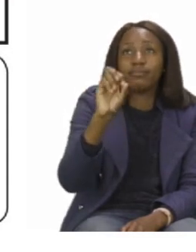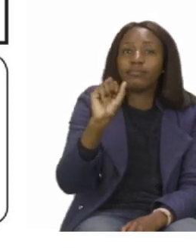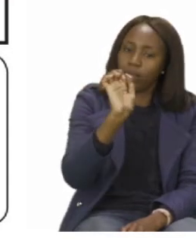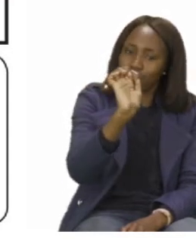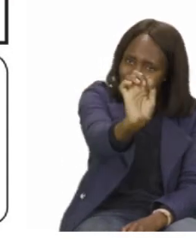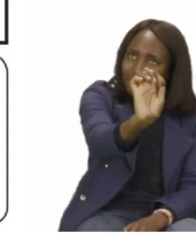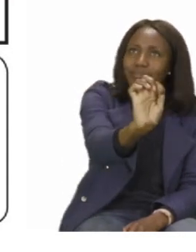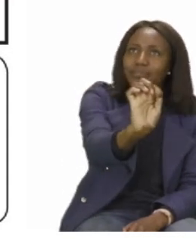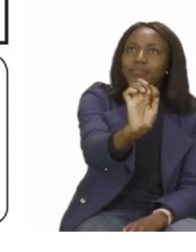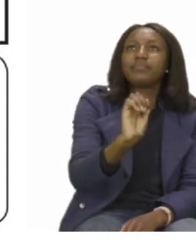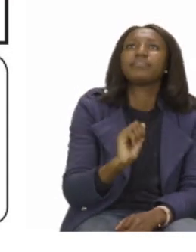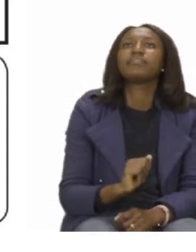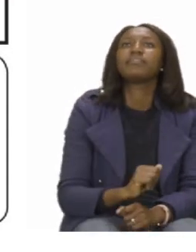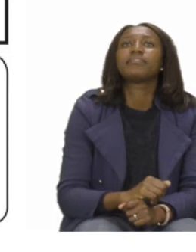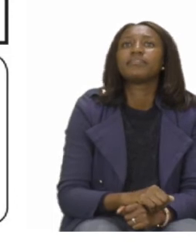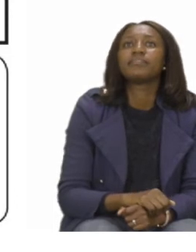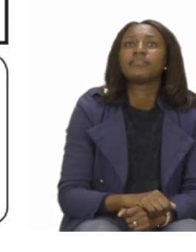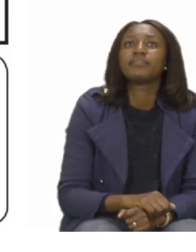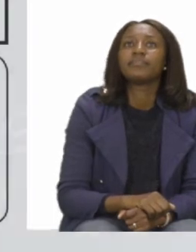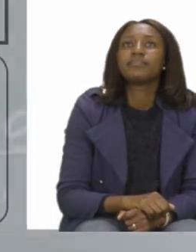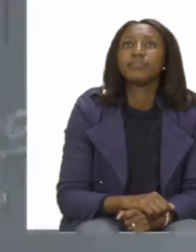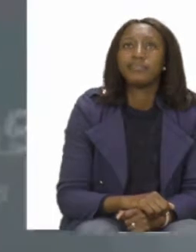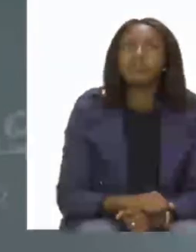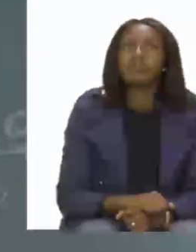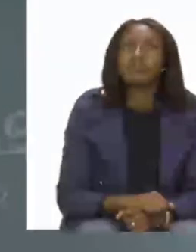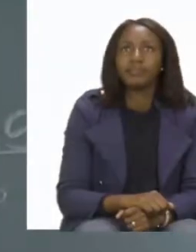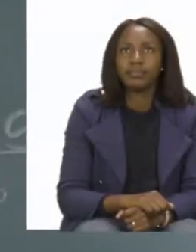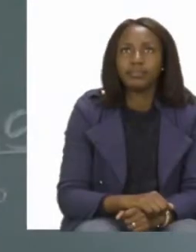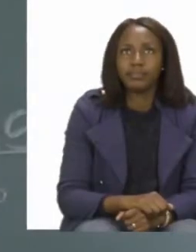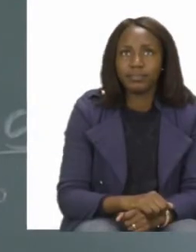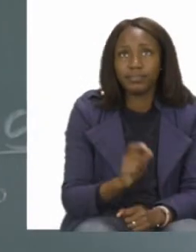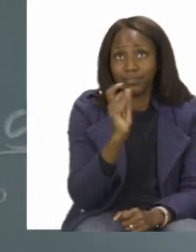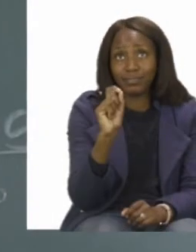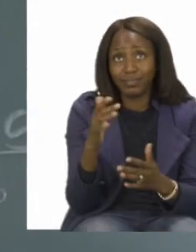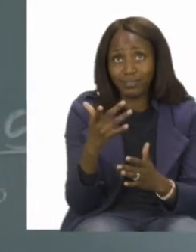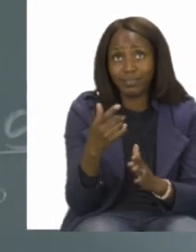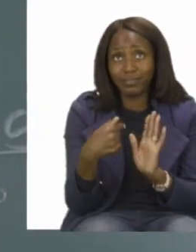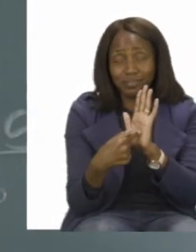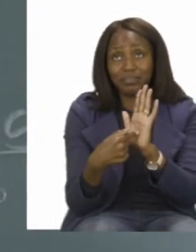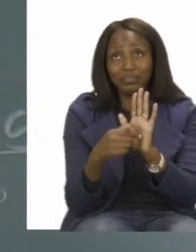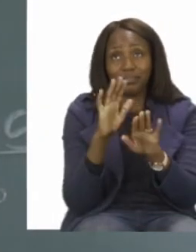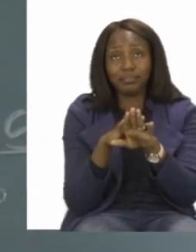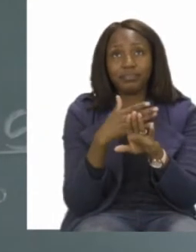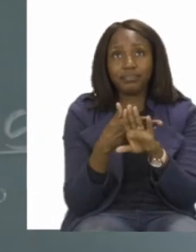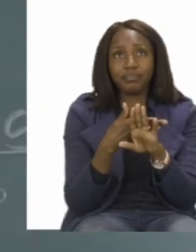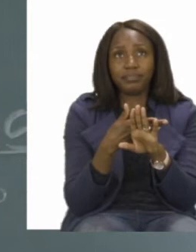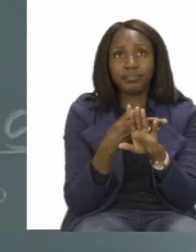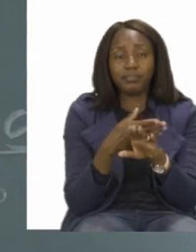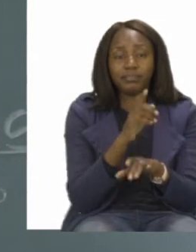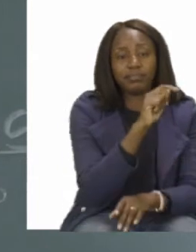theirs. There we go. So on the board, what I have done, I just took out